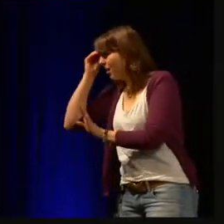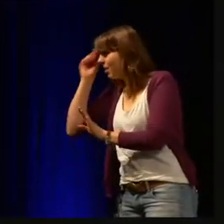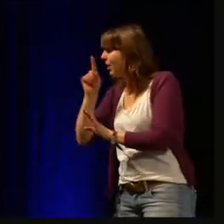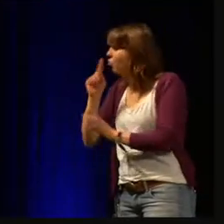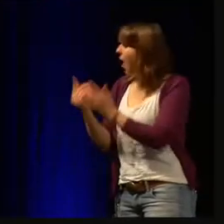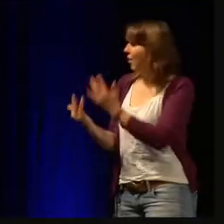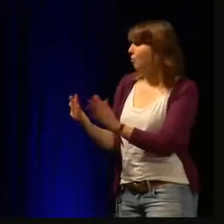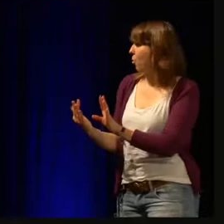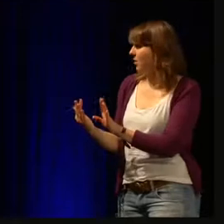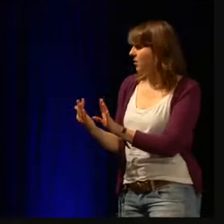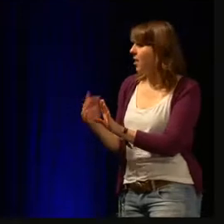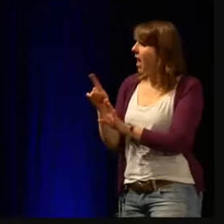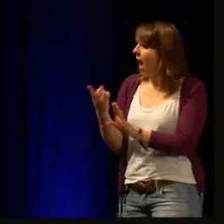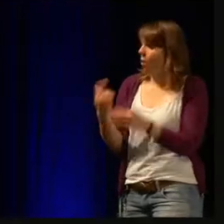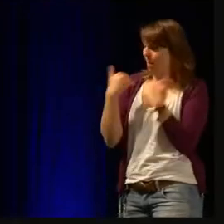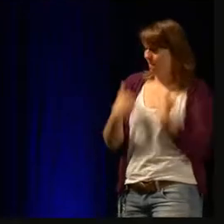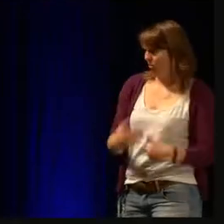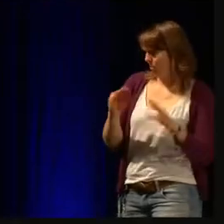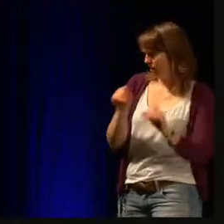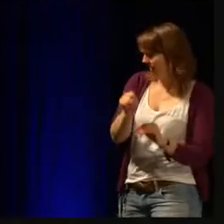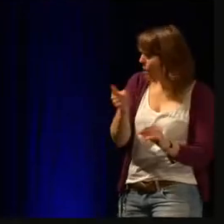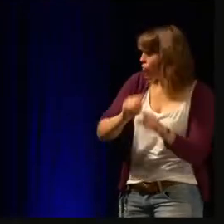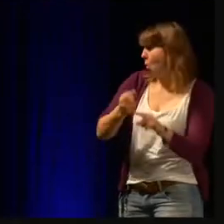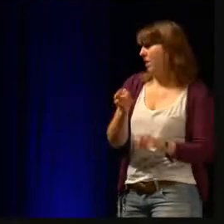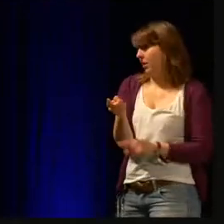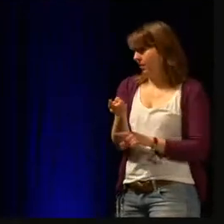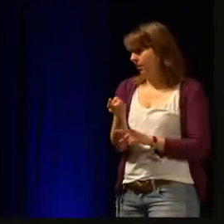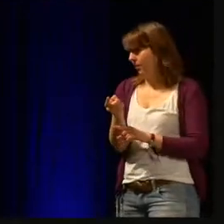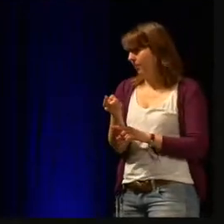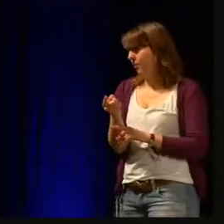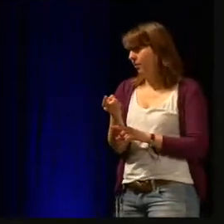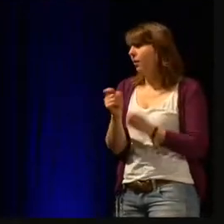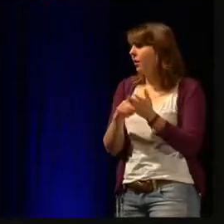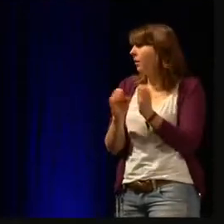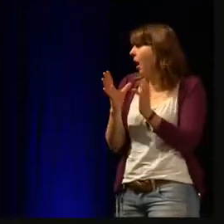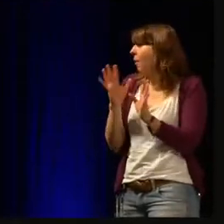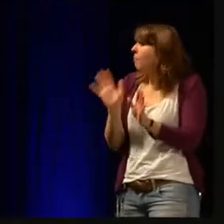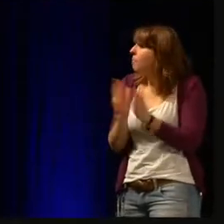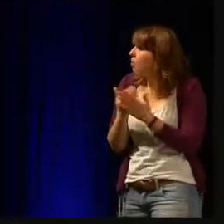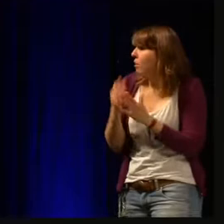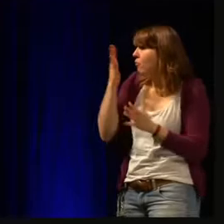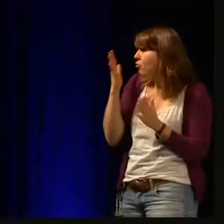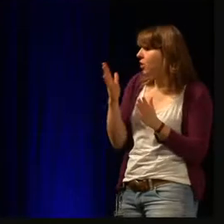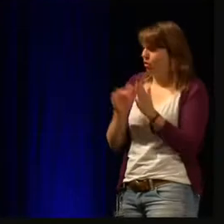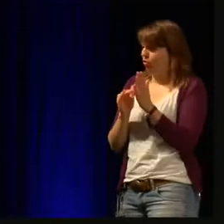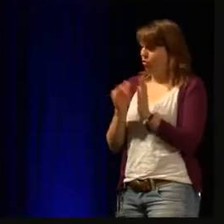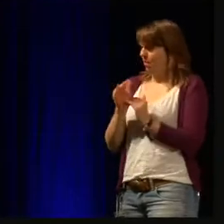the problem is it's more about social things and not just about the machine learning, because even if the system would be